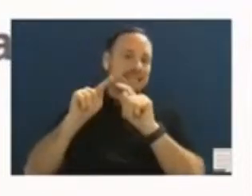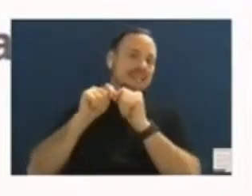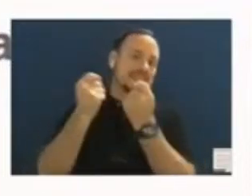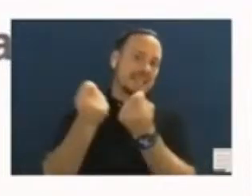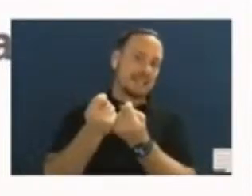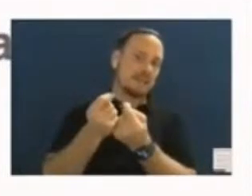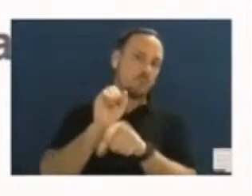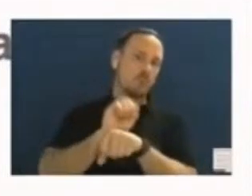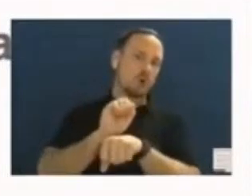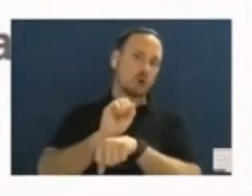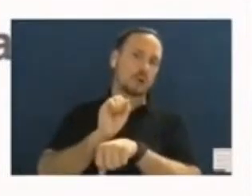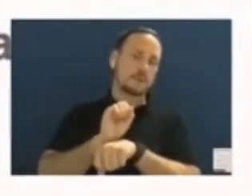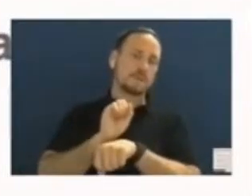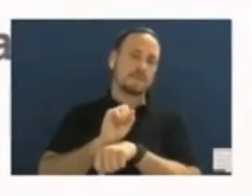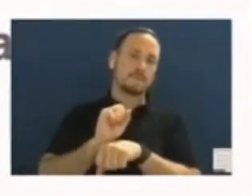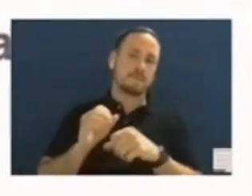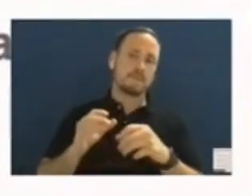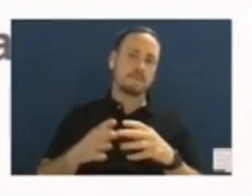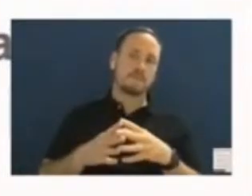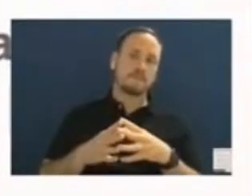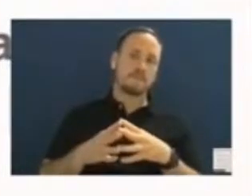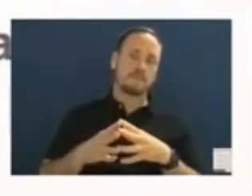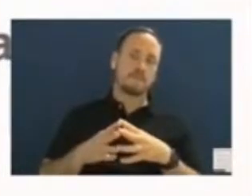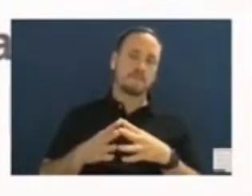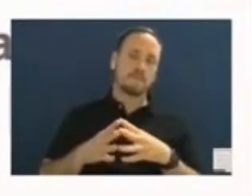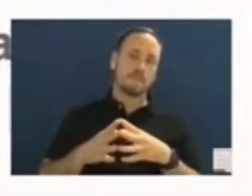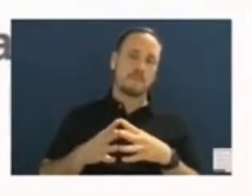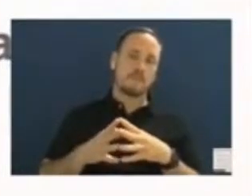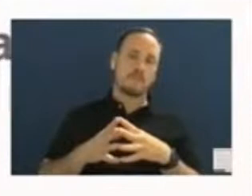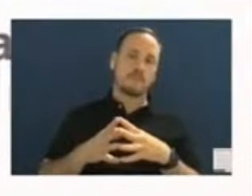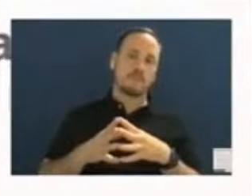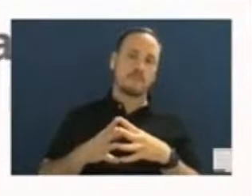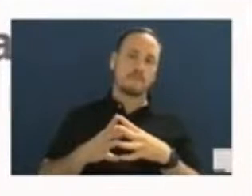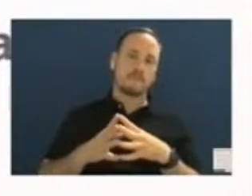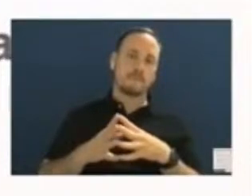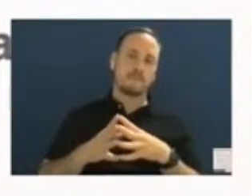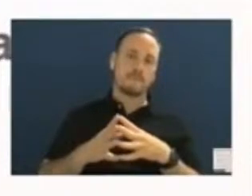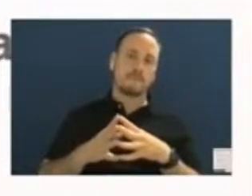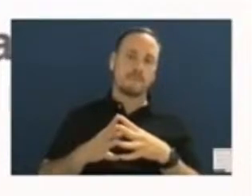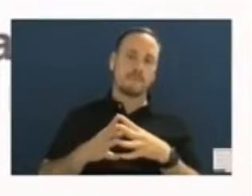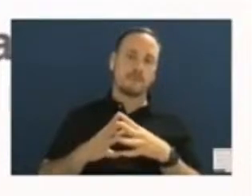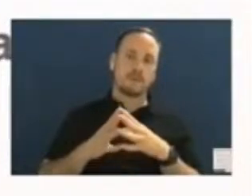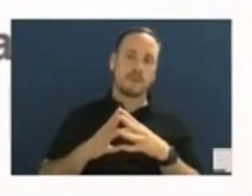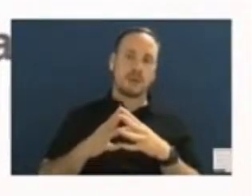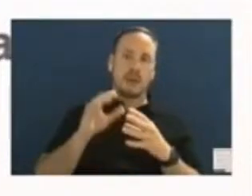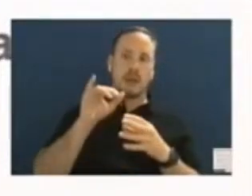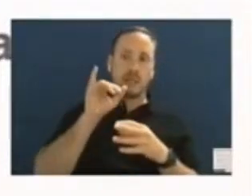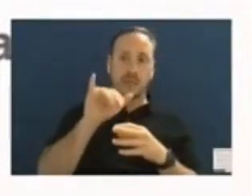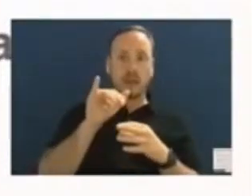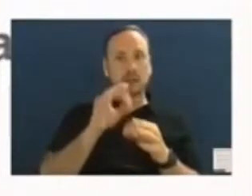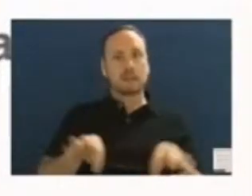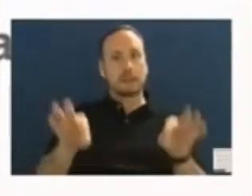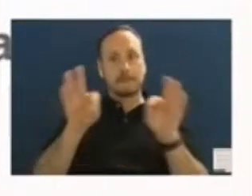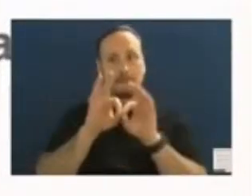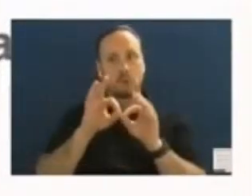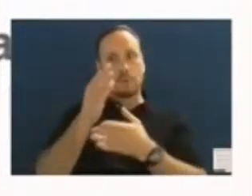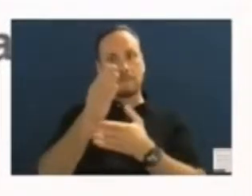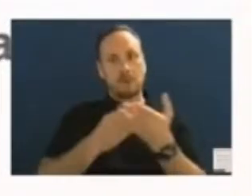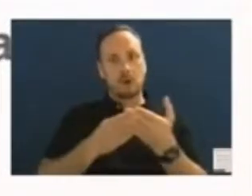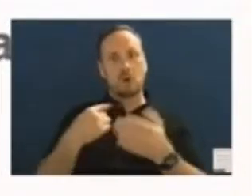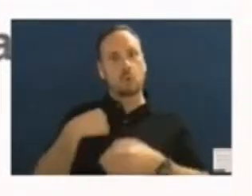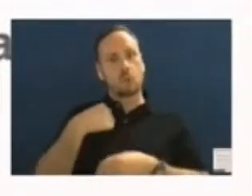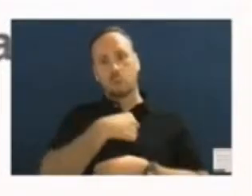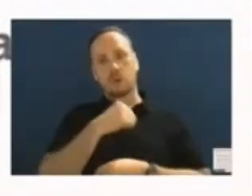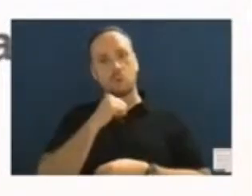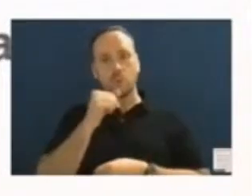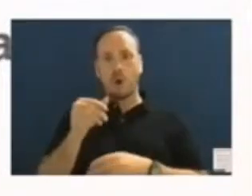to access each other as students. That's going to be an important part that we will not compromise. And we will continue